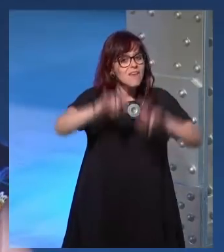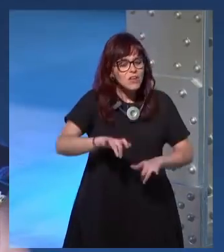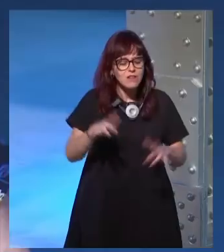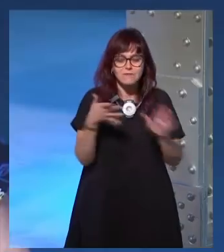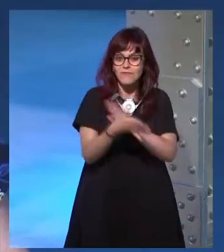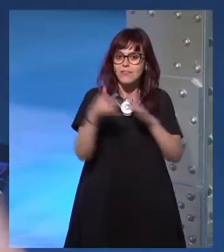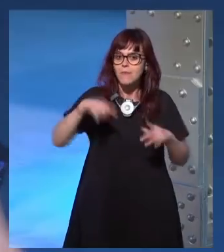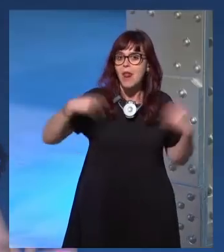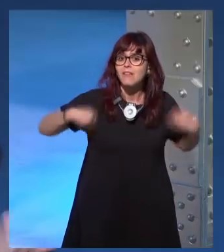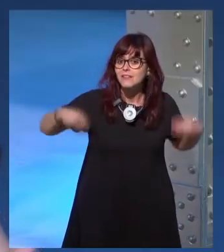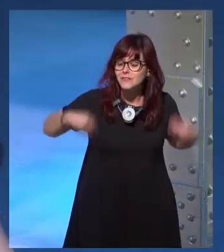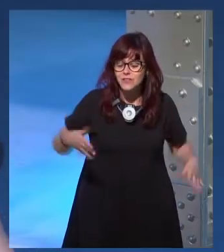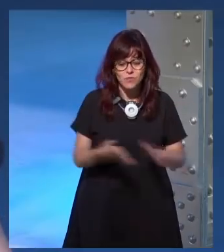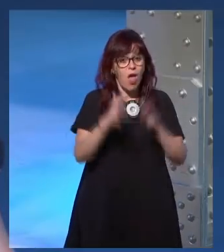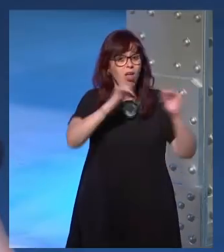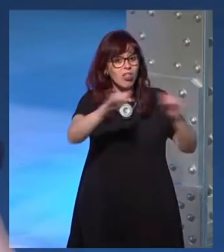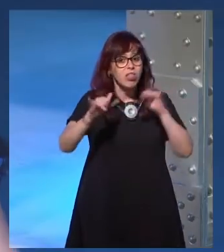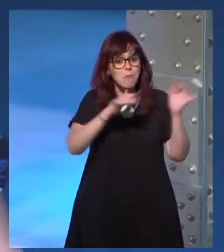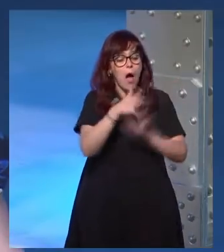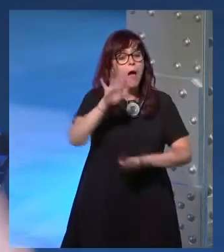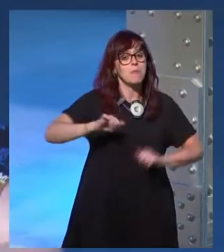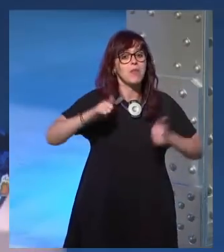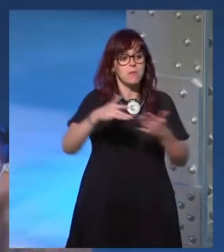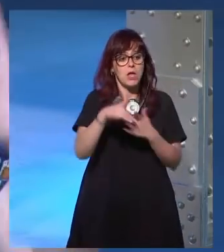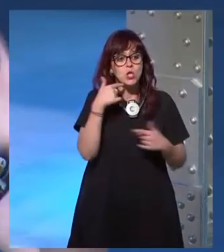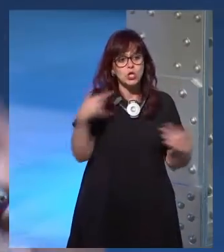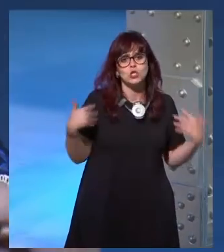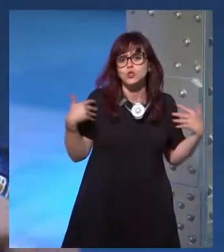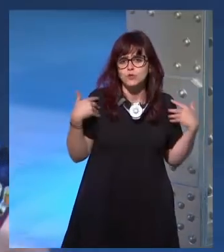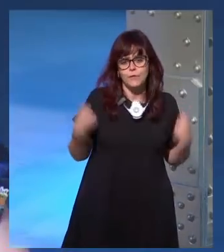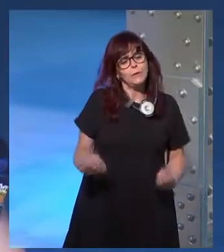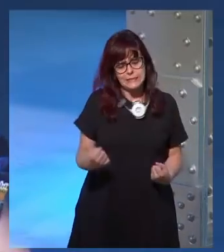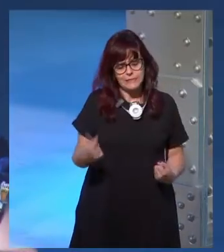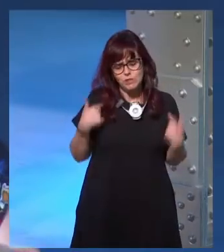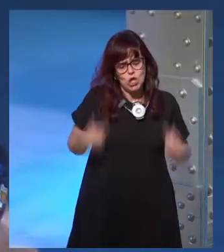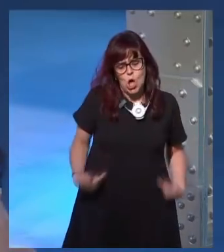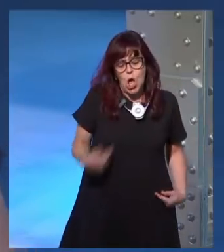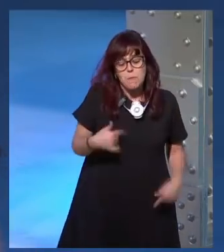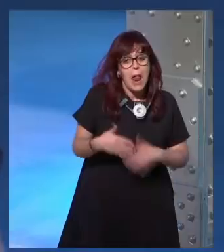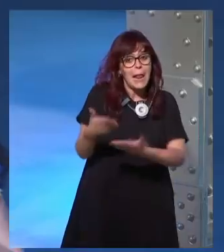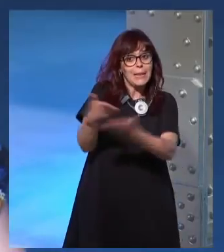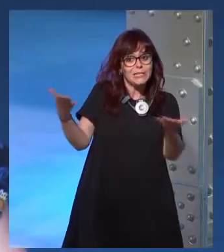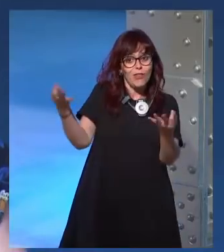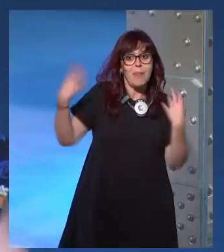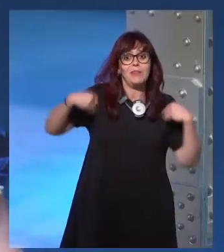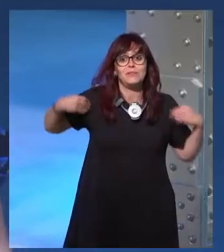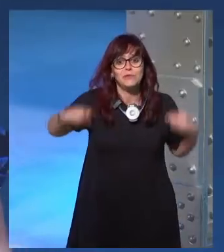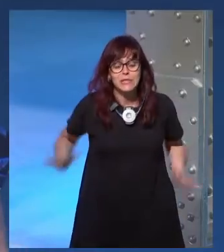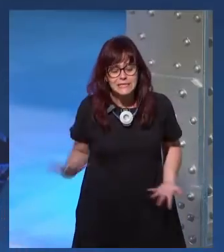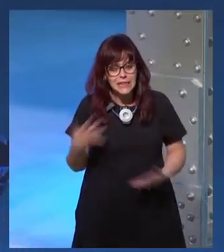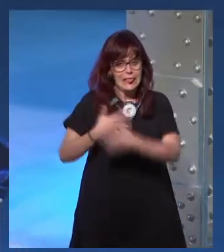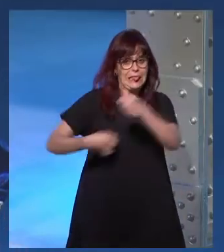we require from ourselves, and we forget about just having fun and enjoying the whole